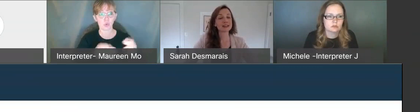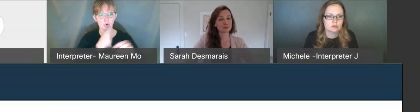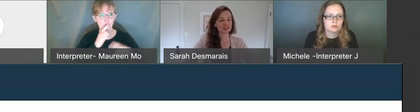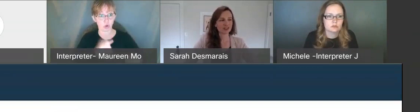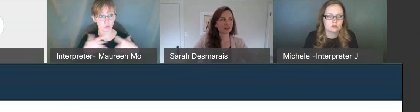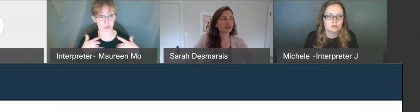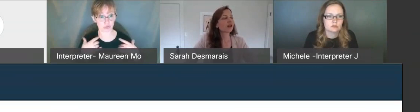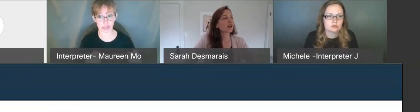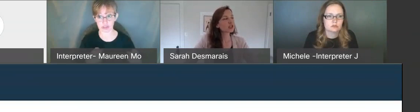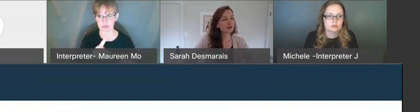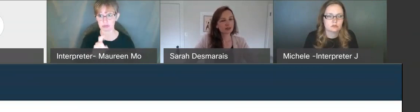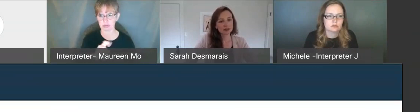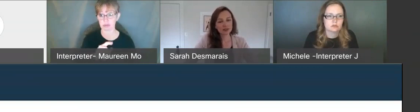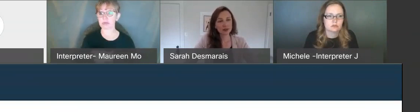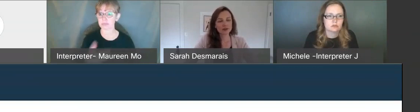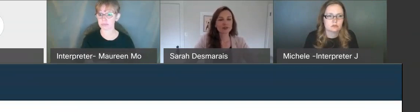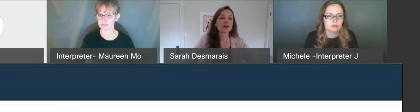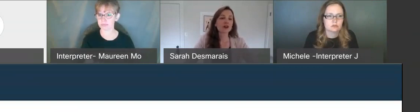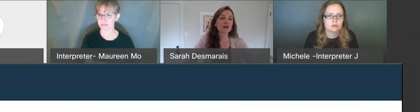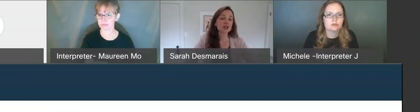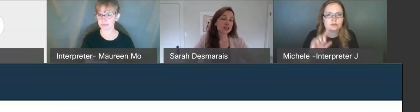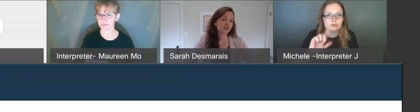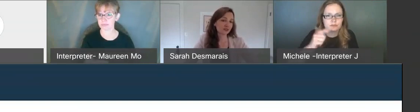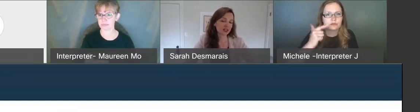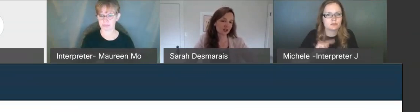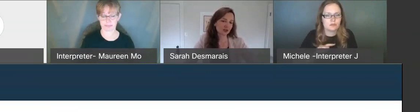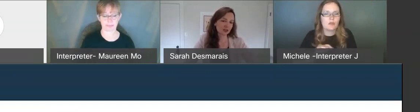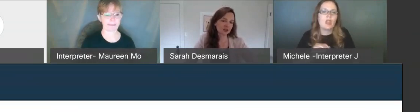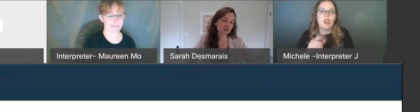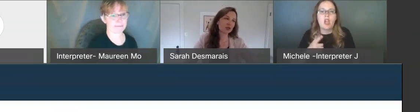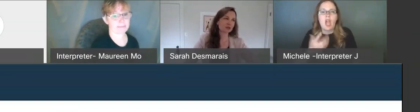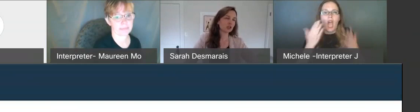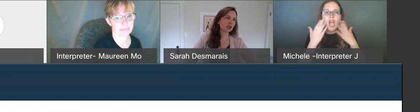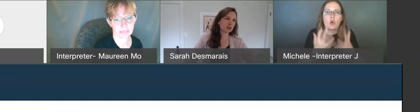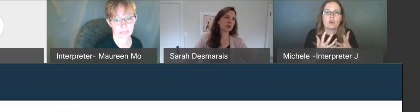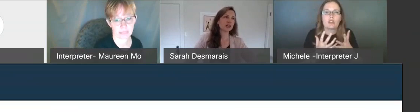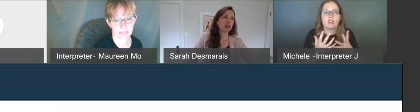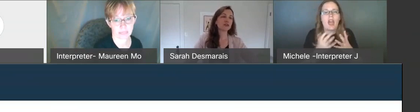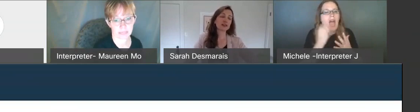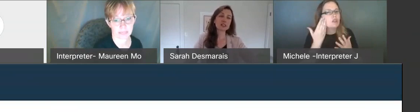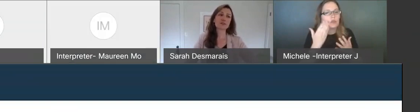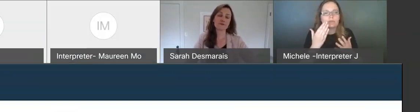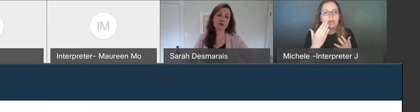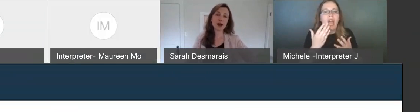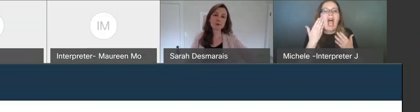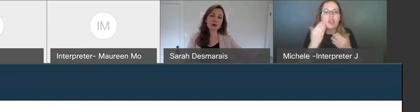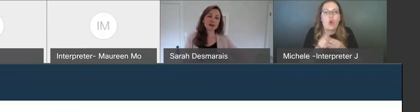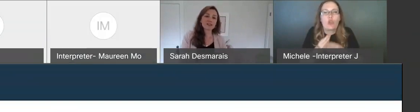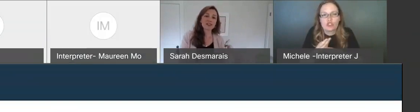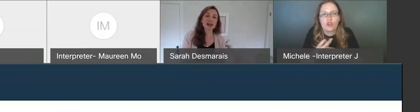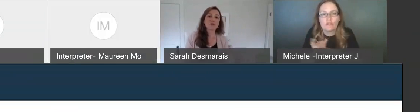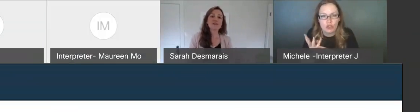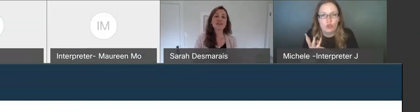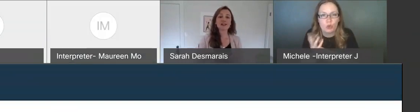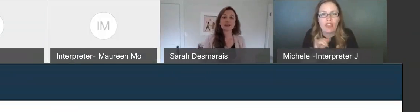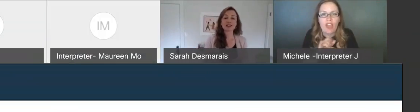is that specific. I do know that there are lots of different instruments, well, not lots, but at least a few I'm aware of